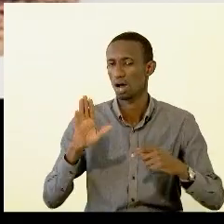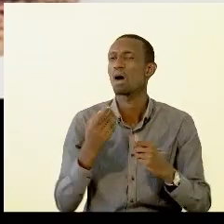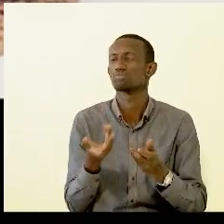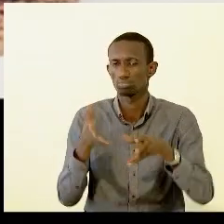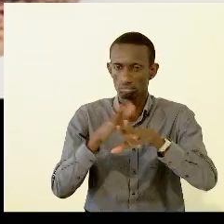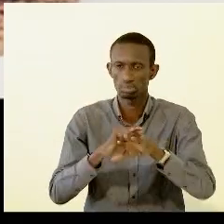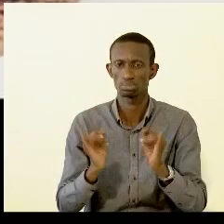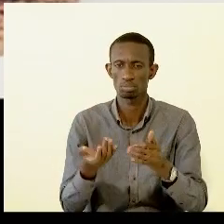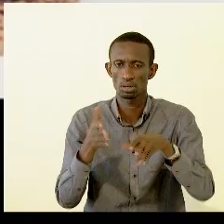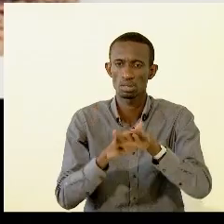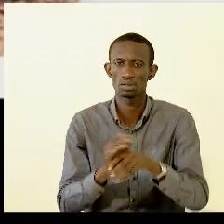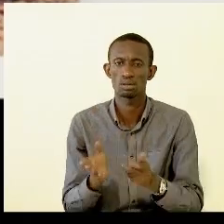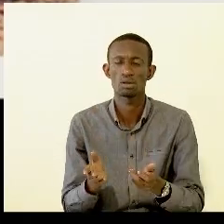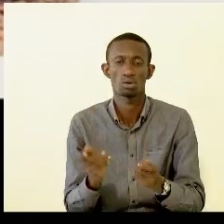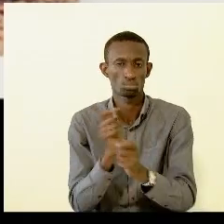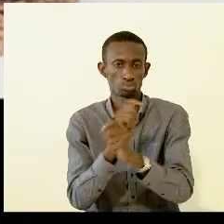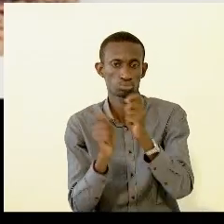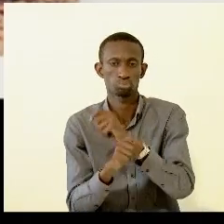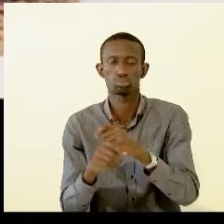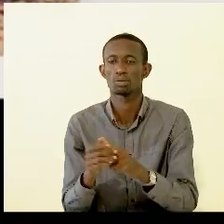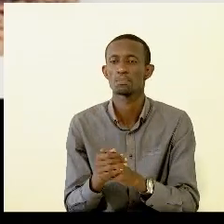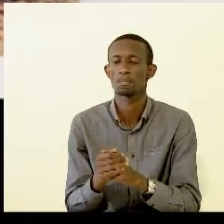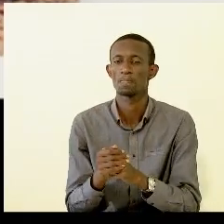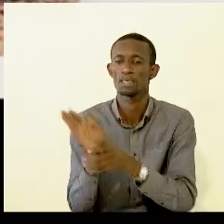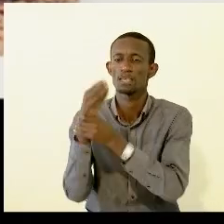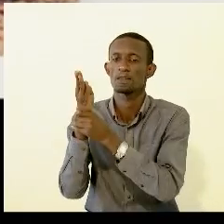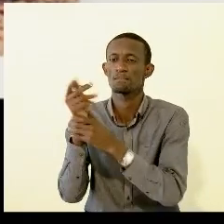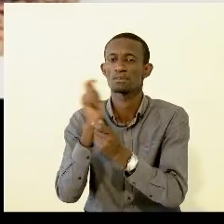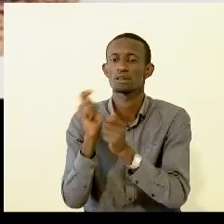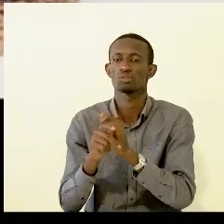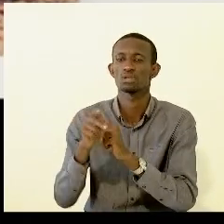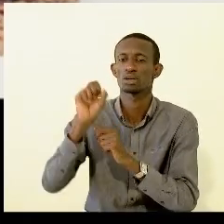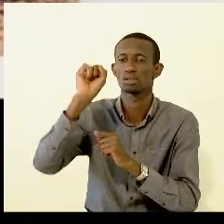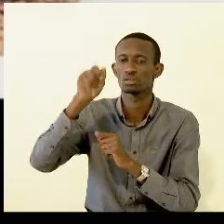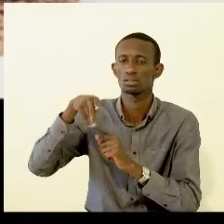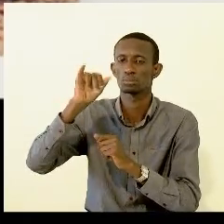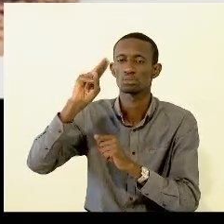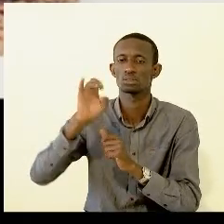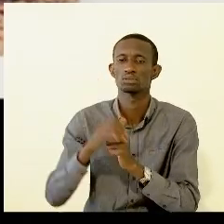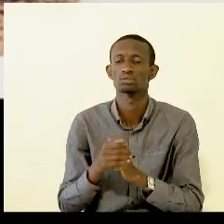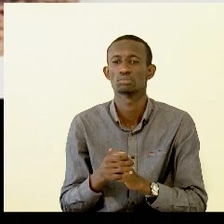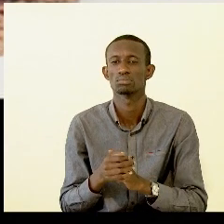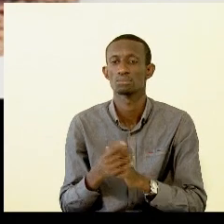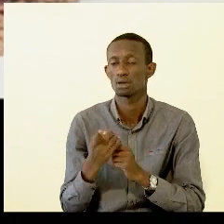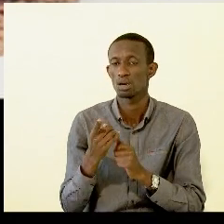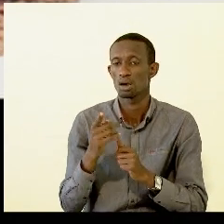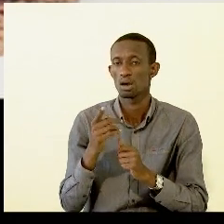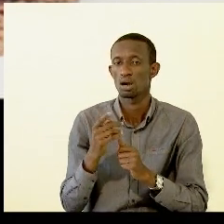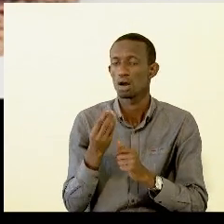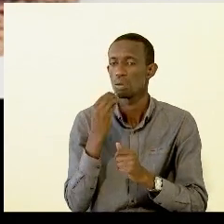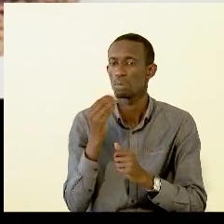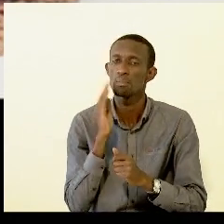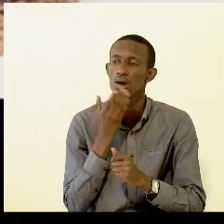is modifying leaves into spines so that there is no excessive loss of